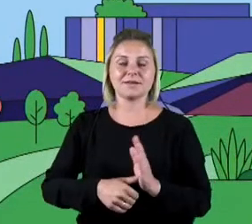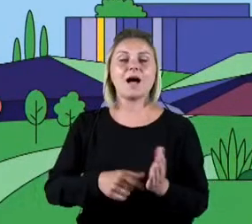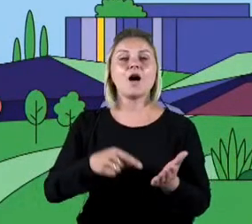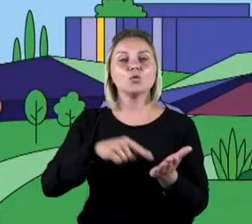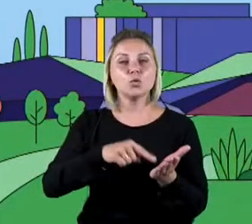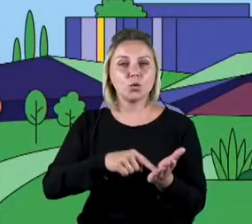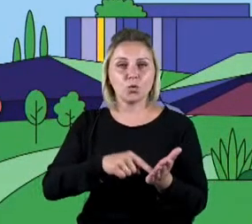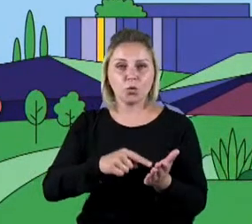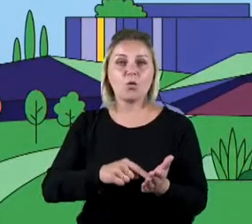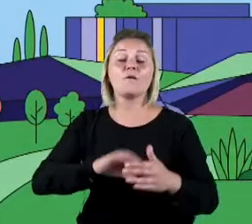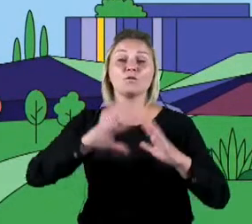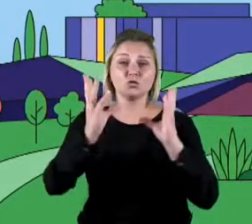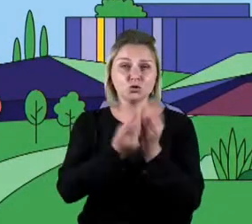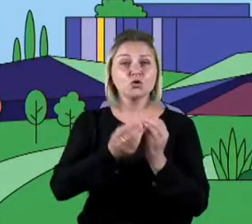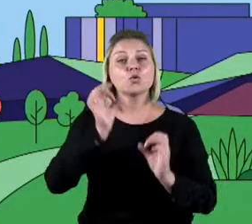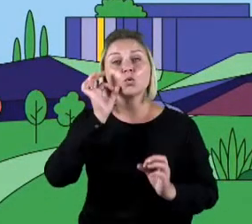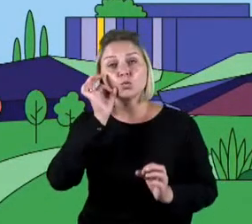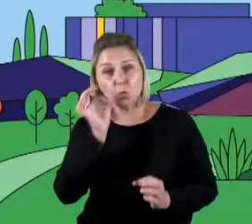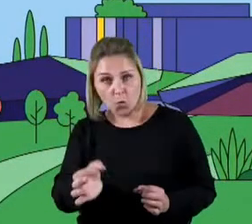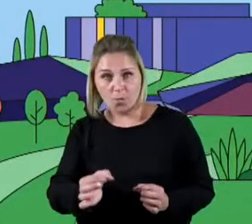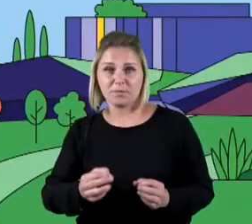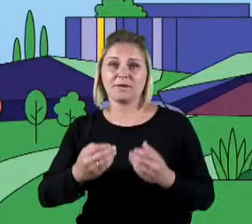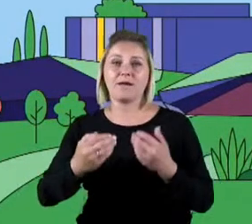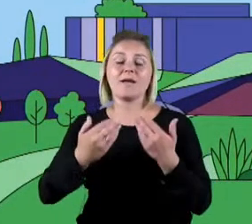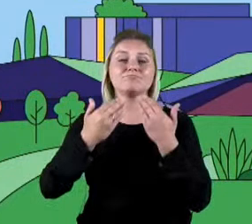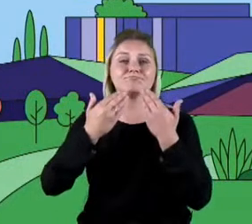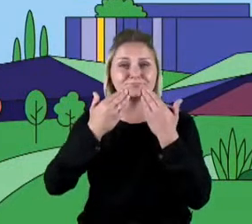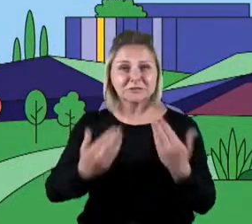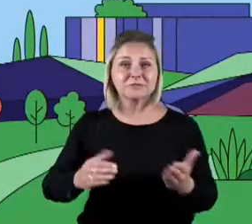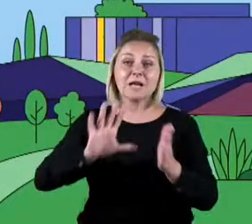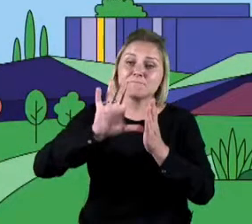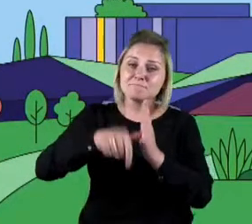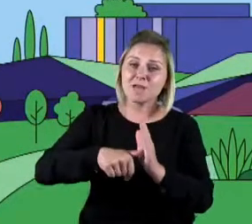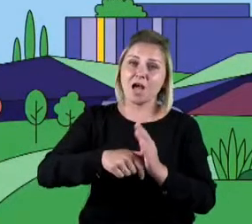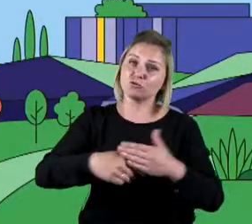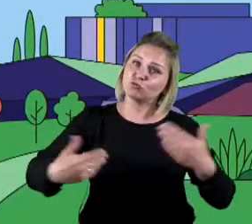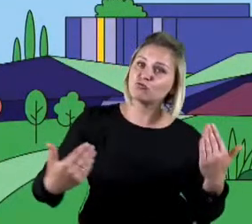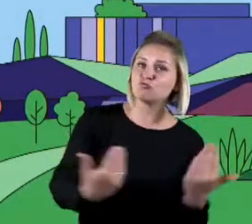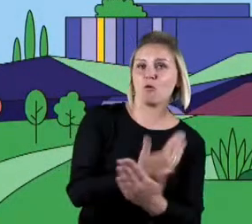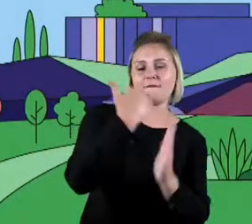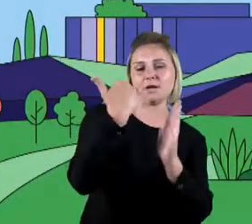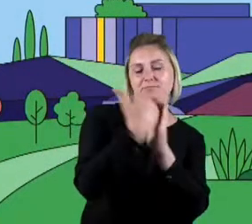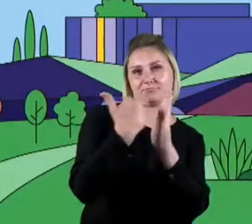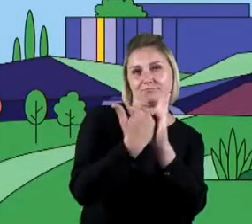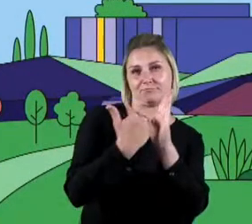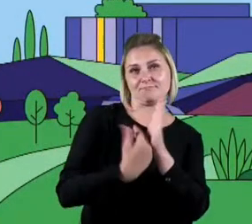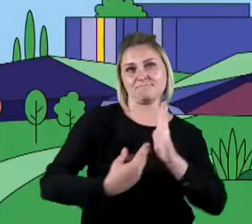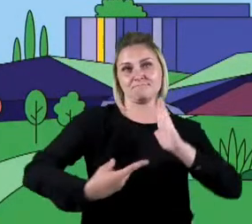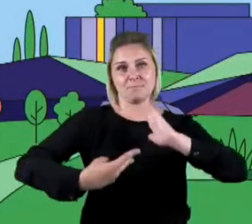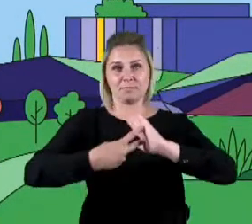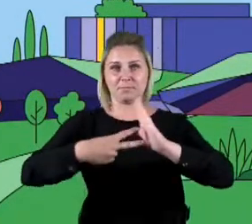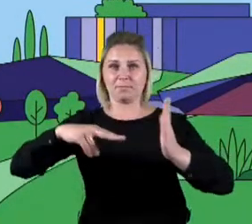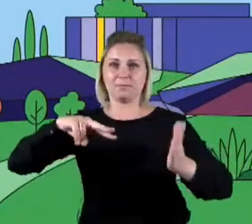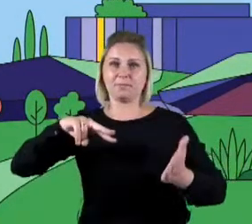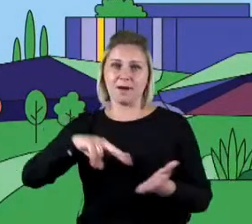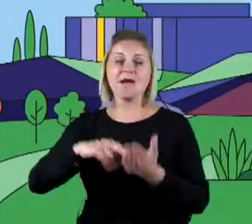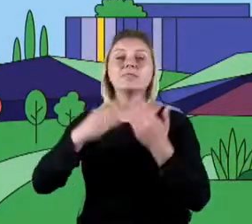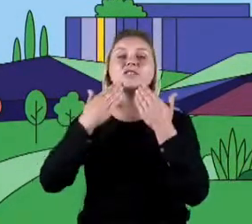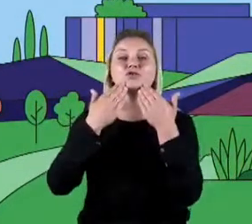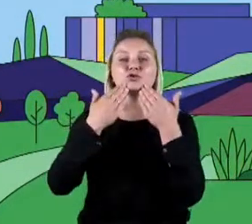continue these urban policies. And this is all this good, all these positive things that the city is creating a